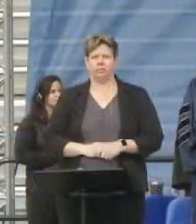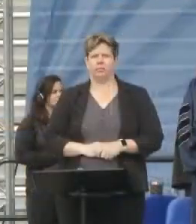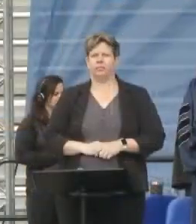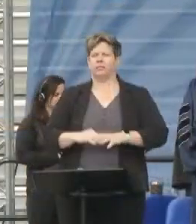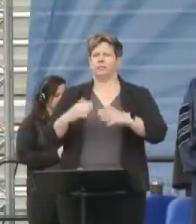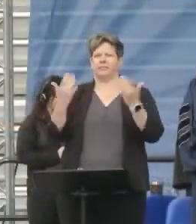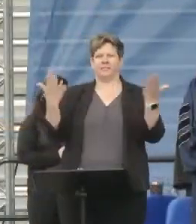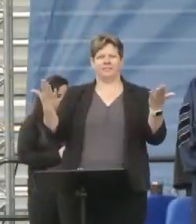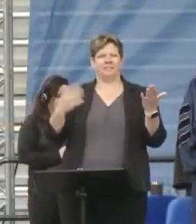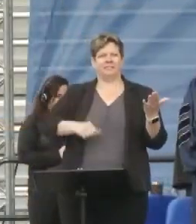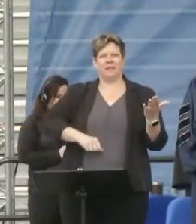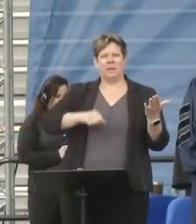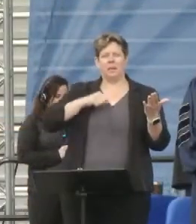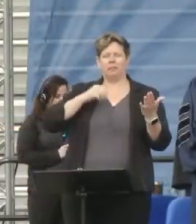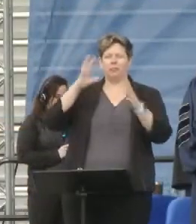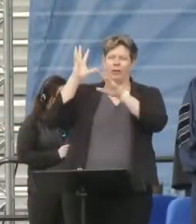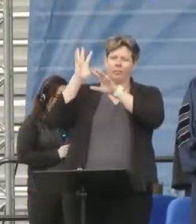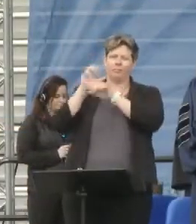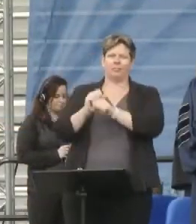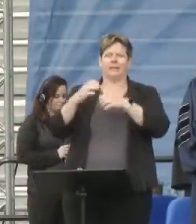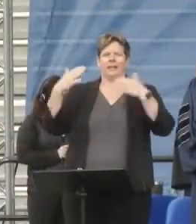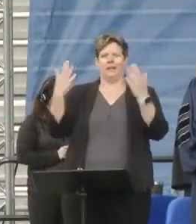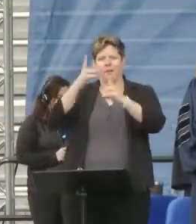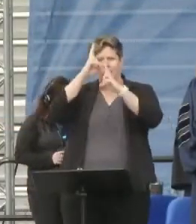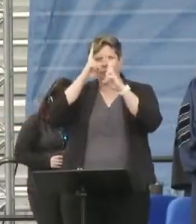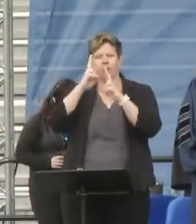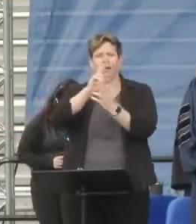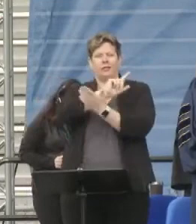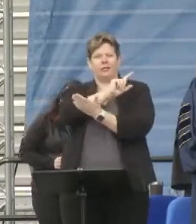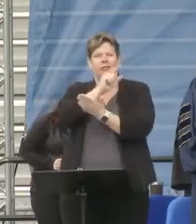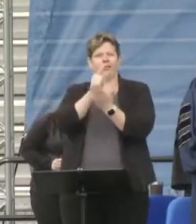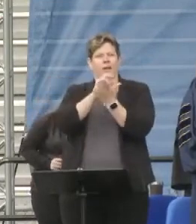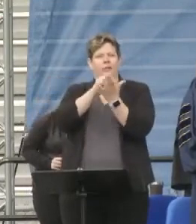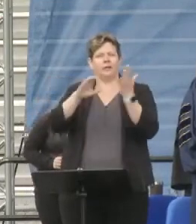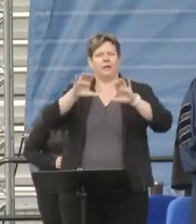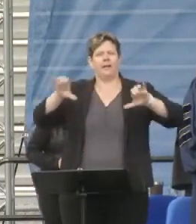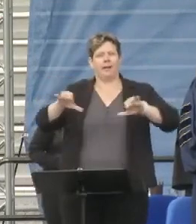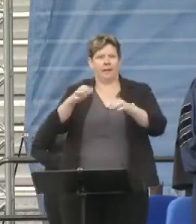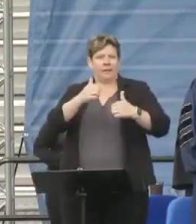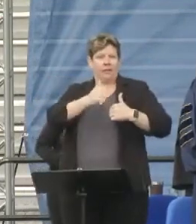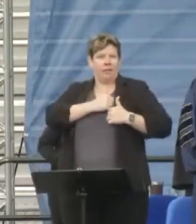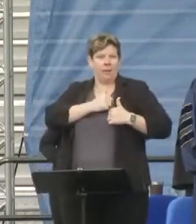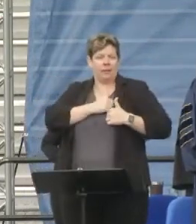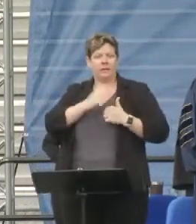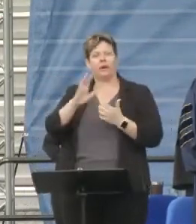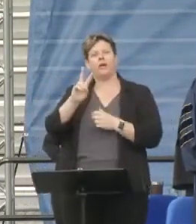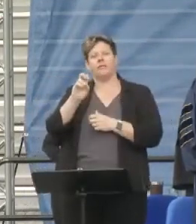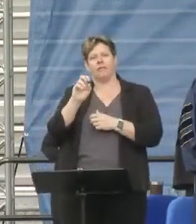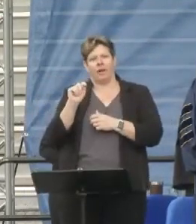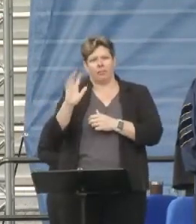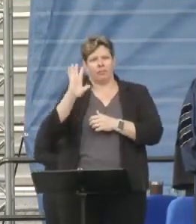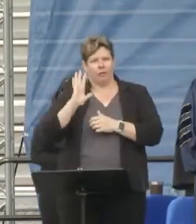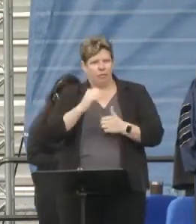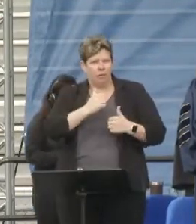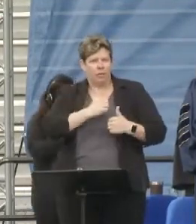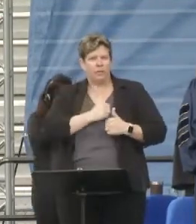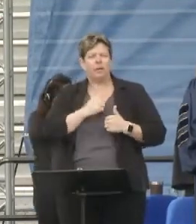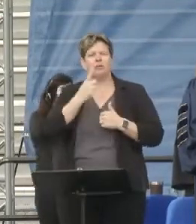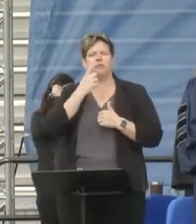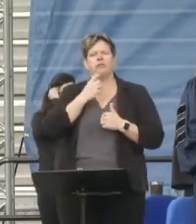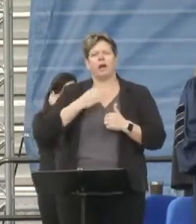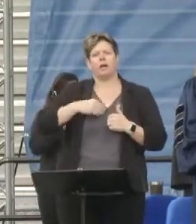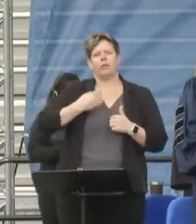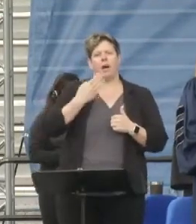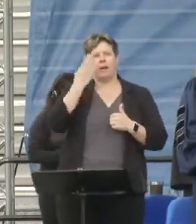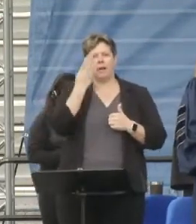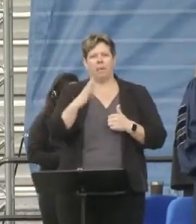It's a proud Boise State tradition to honor our graduates who are active military or veterans. Please look for red, white, and